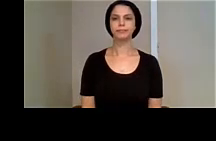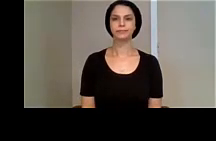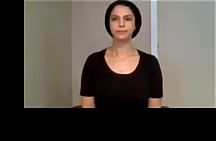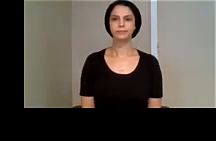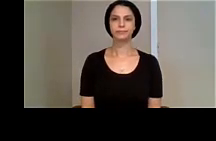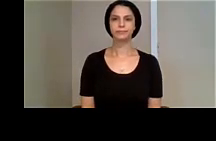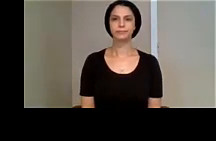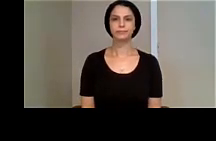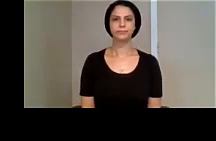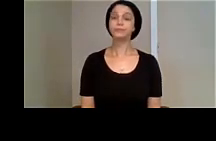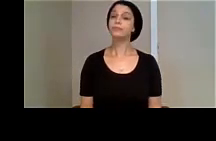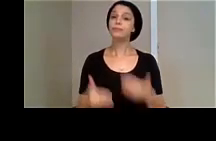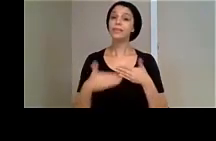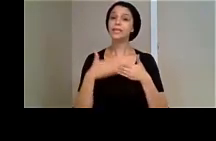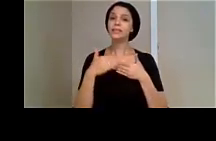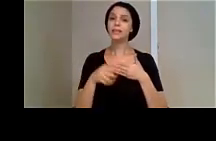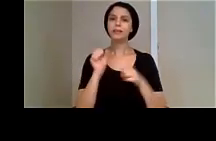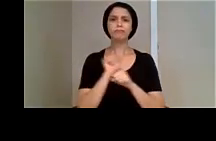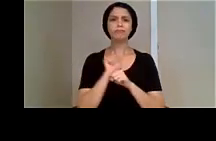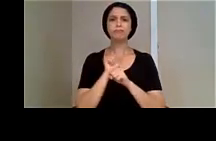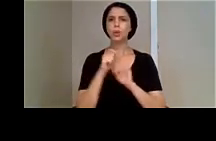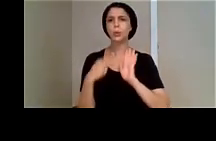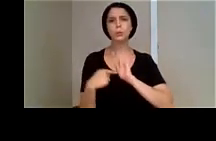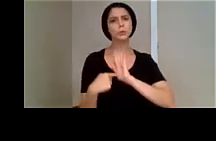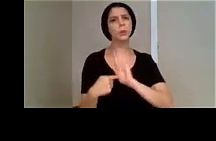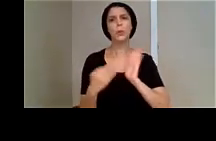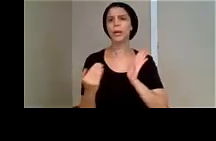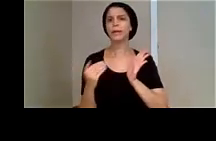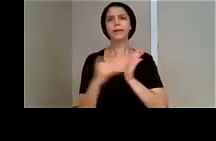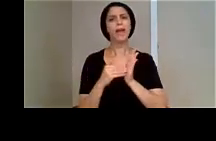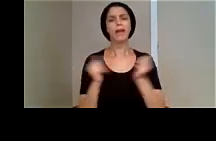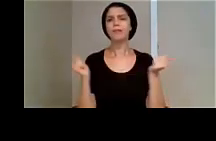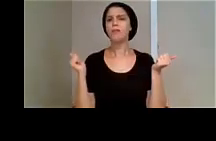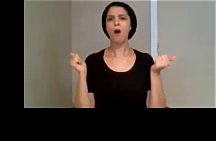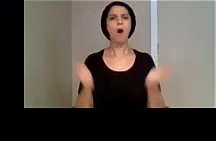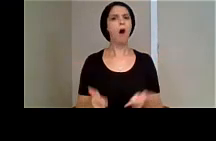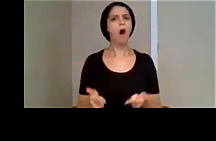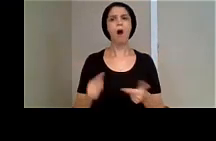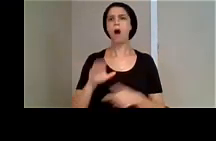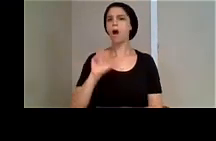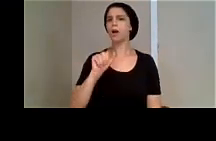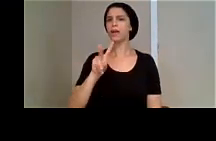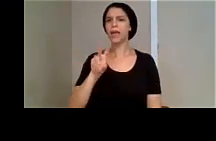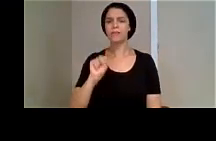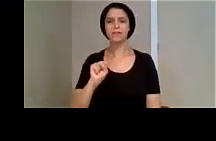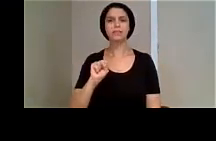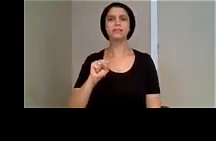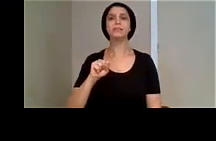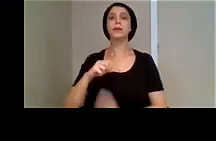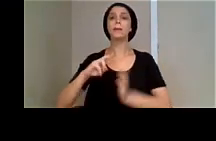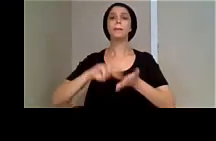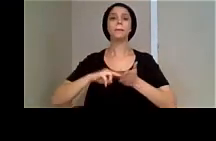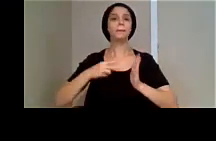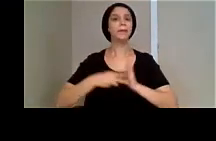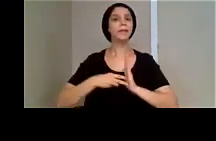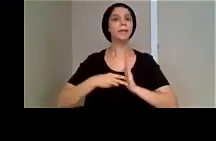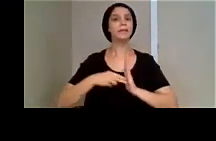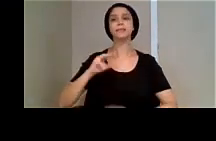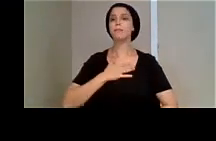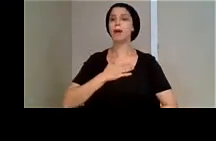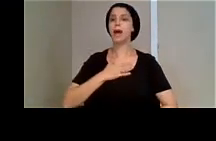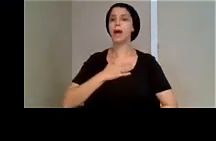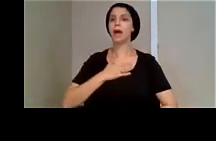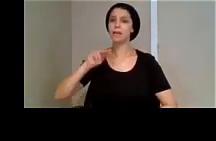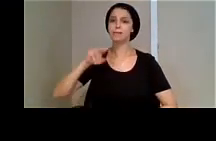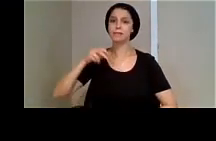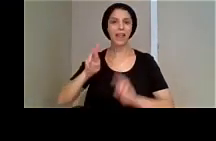Okay, so the next type of assignment we're going to show you, again, all of these are Canvas, aka myMCPS classroom assignments.